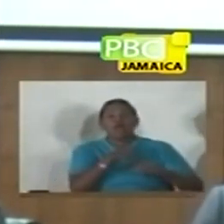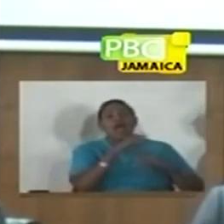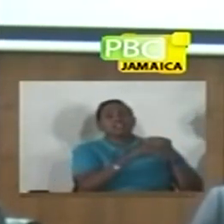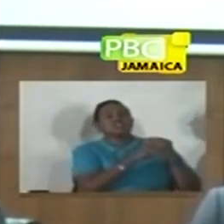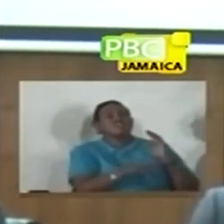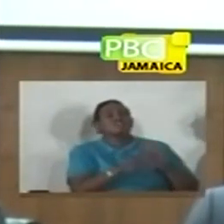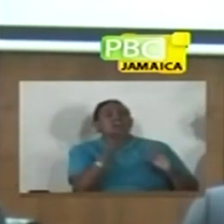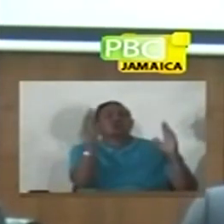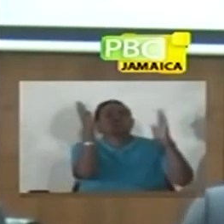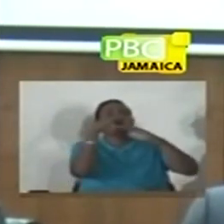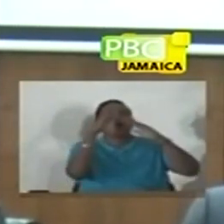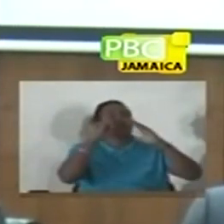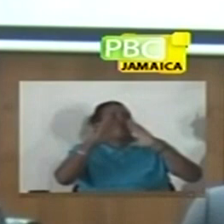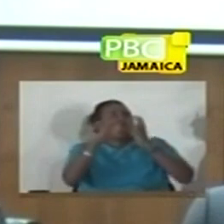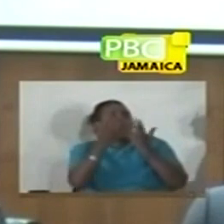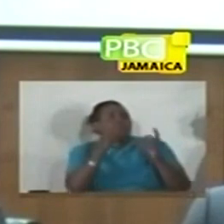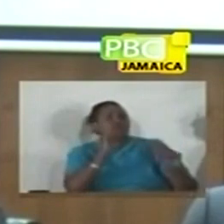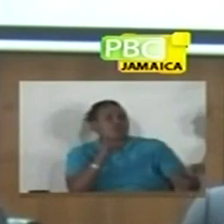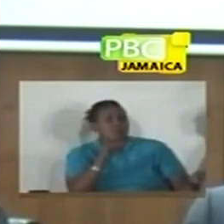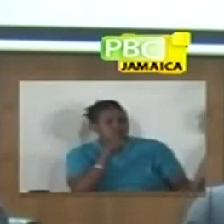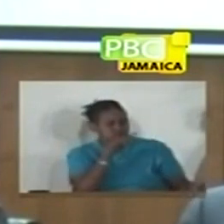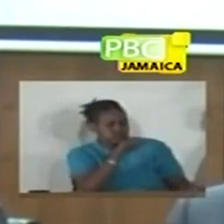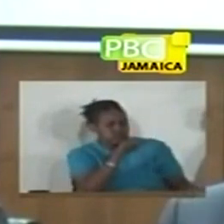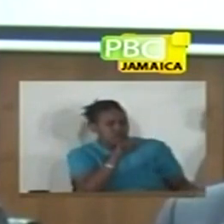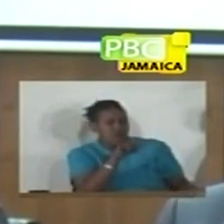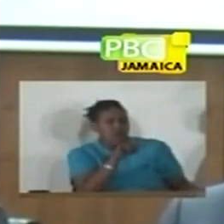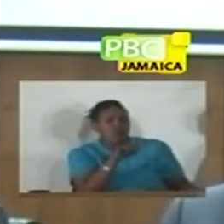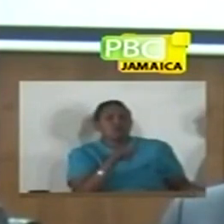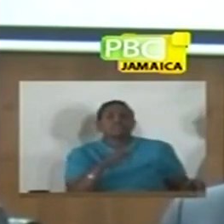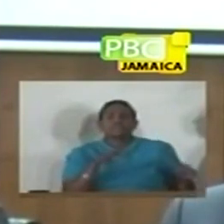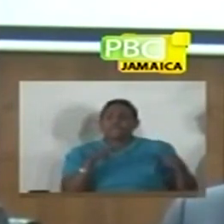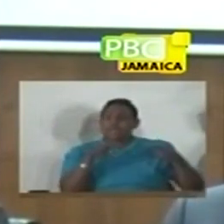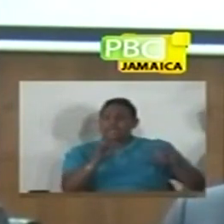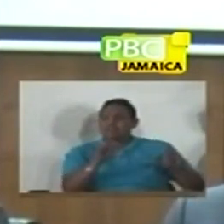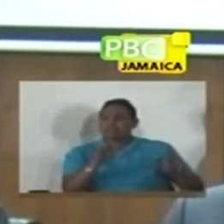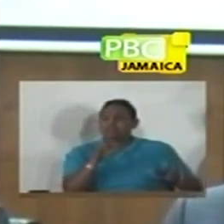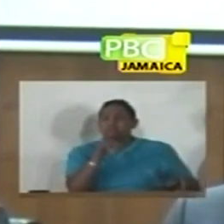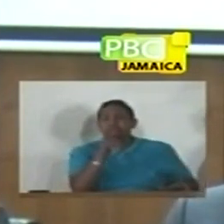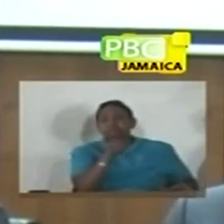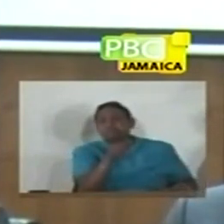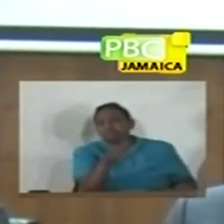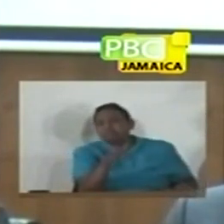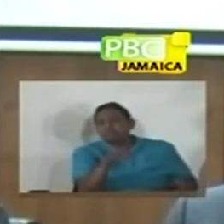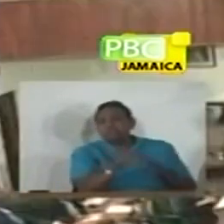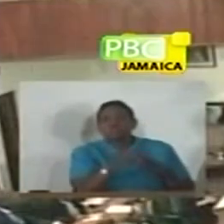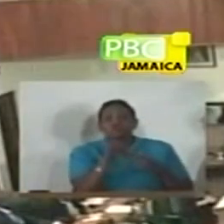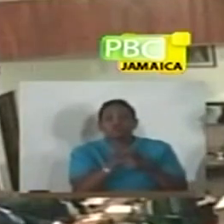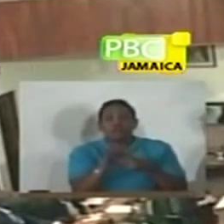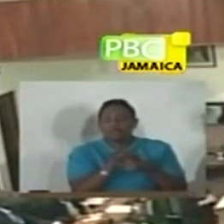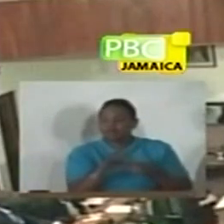find troubling global reports which points to underinvestment in training.